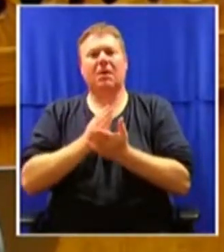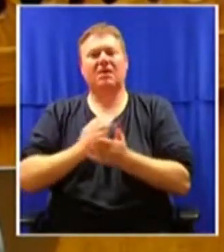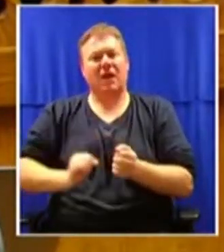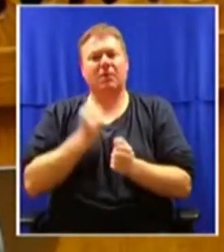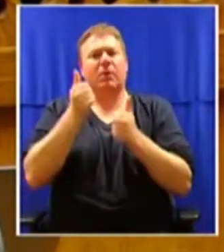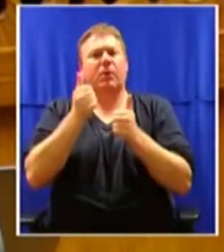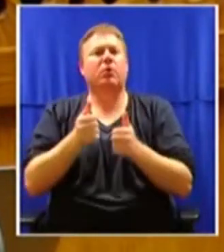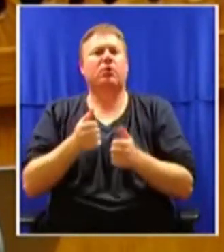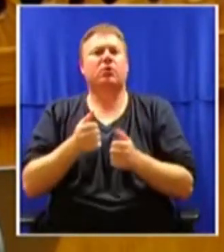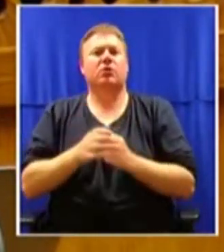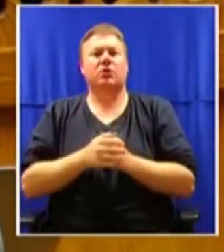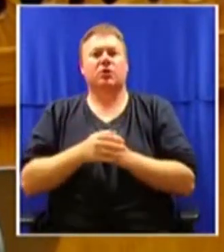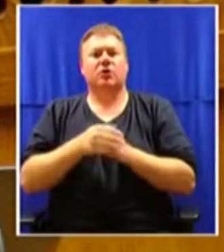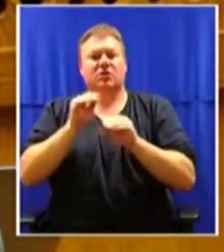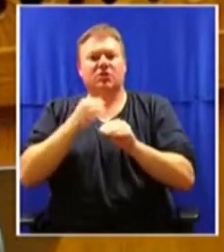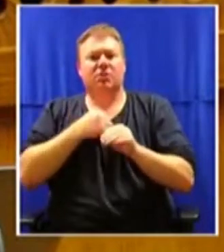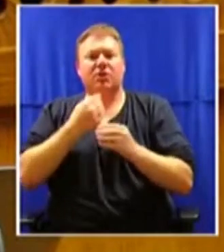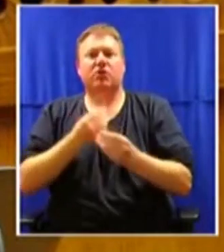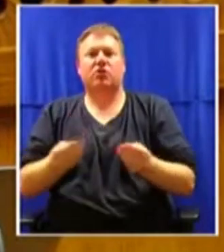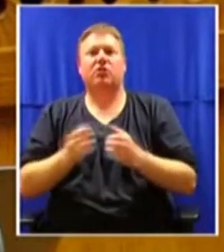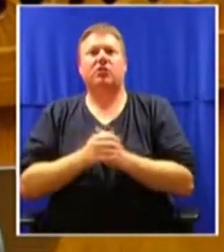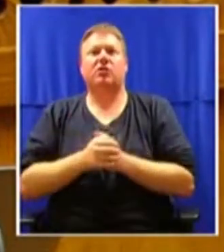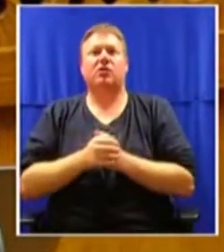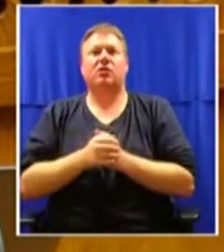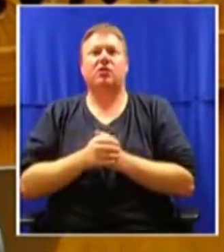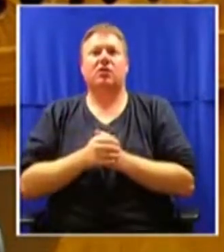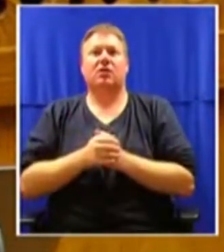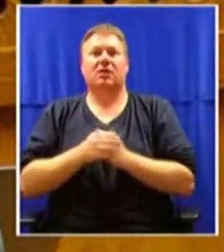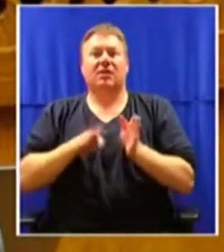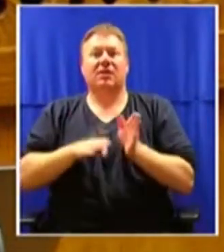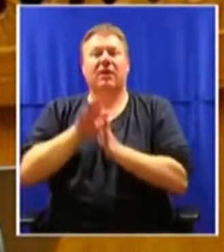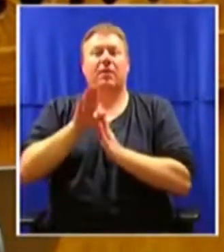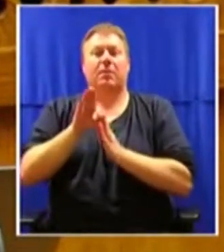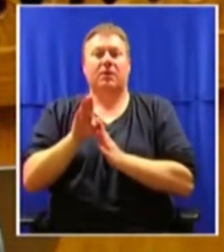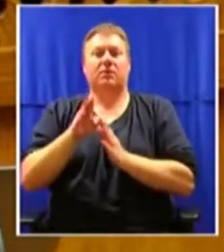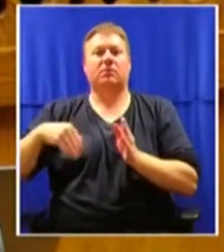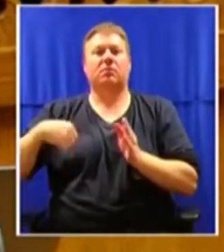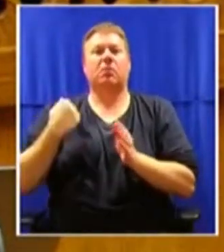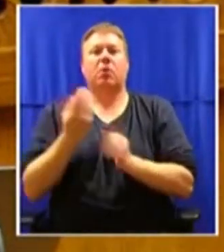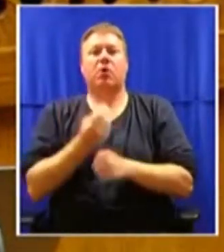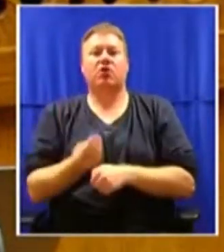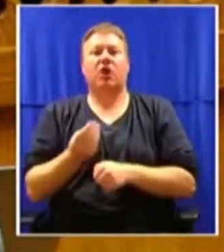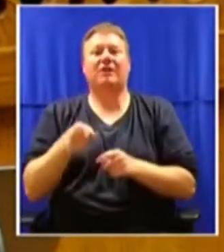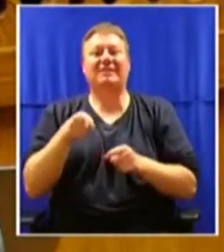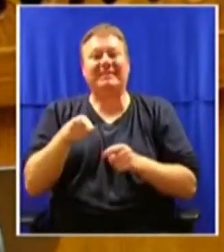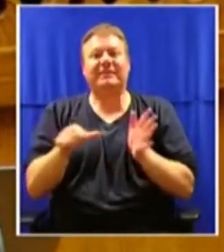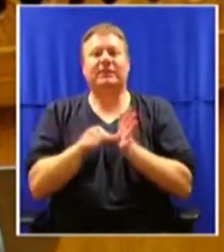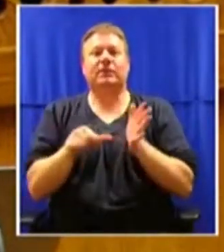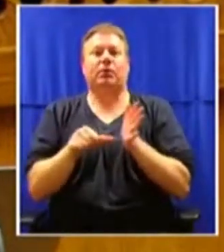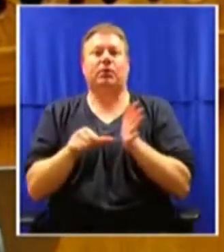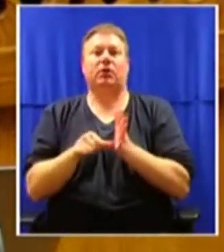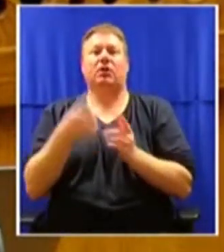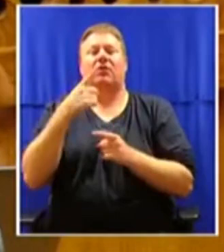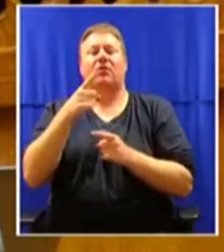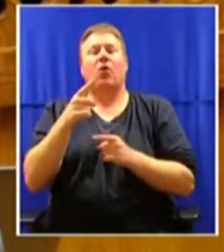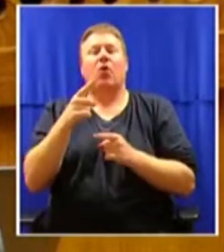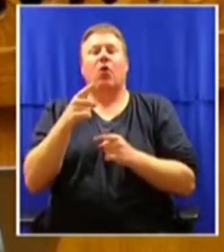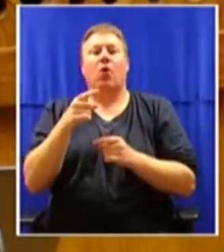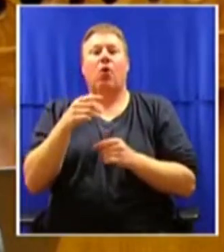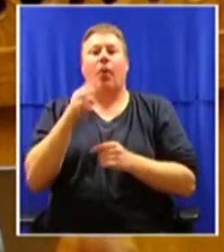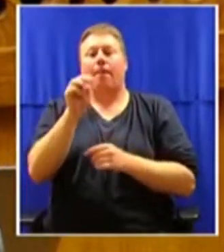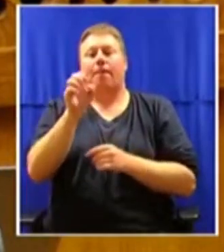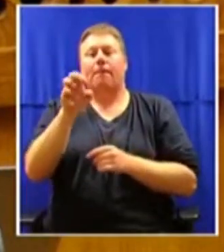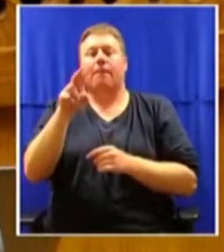controversial, but the development of the boy child is of utmost importance for the moral etiquette of society and safety of all